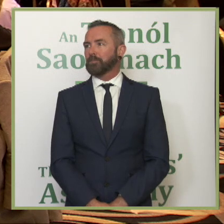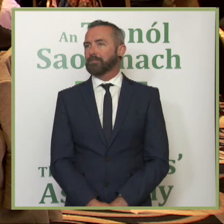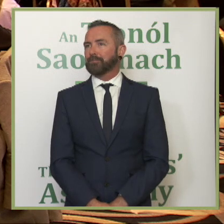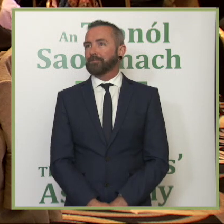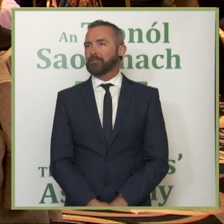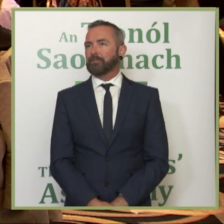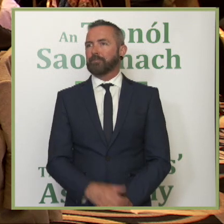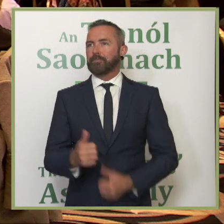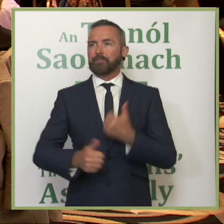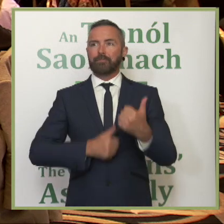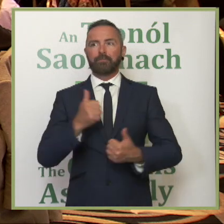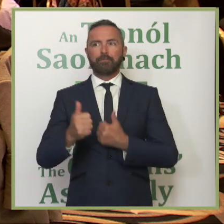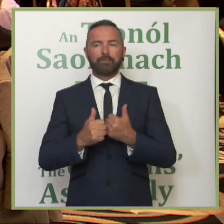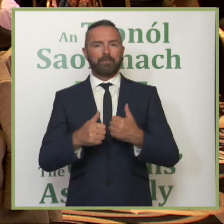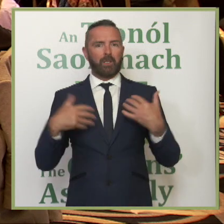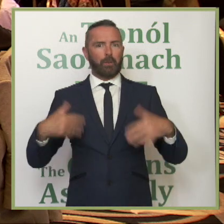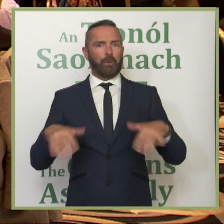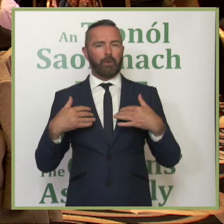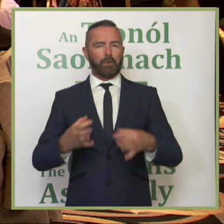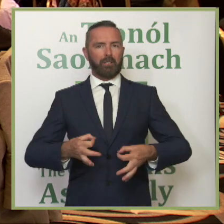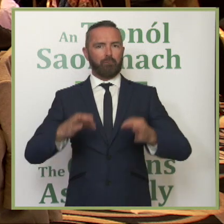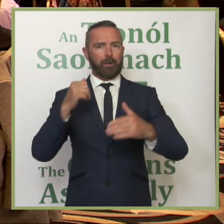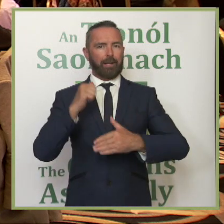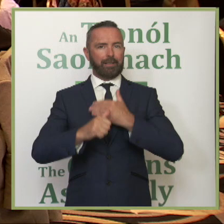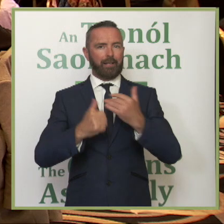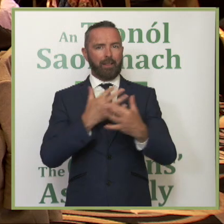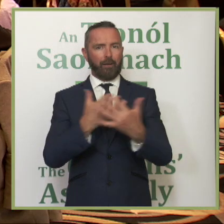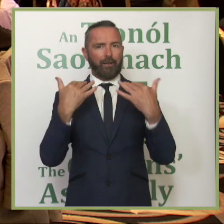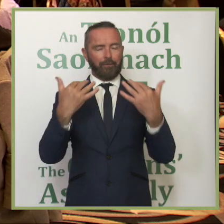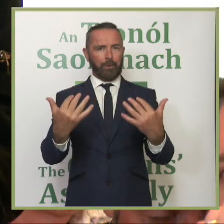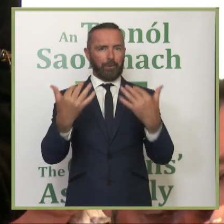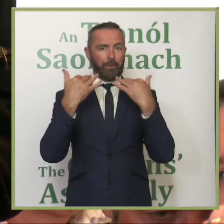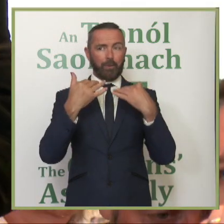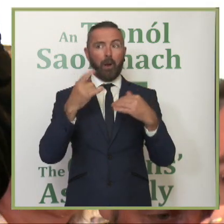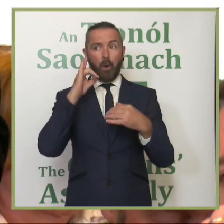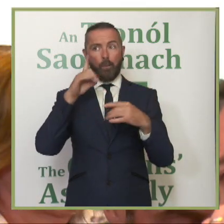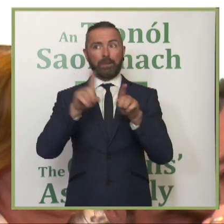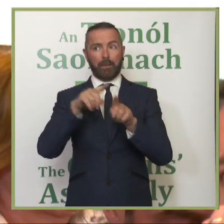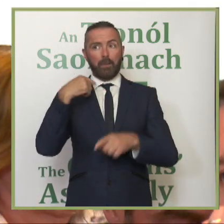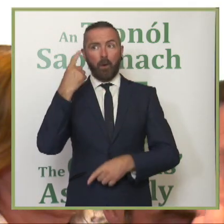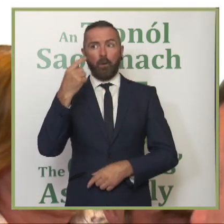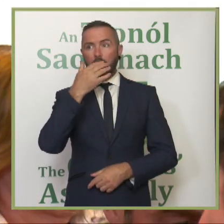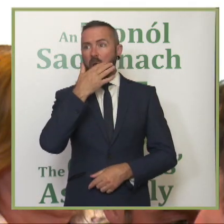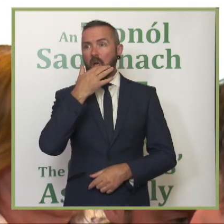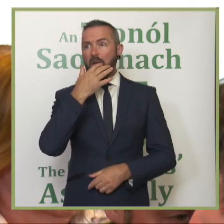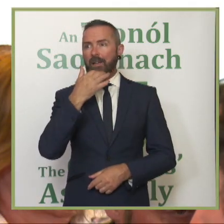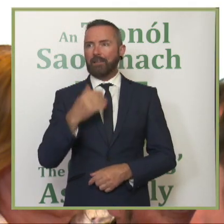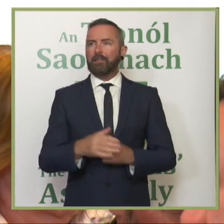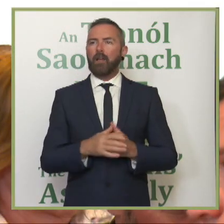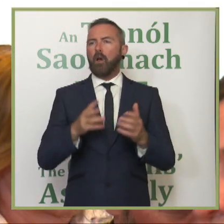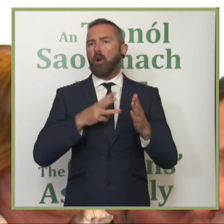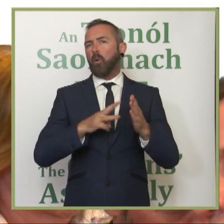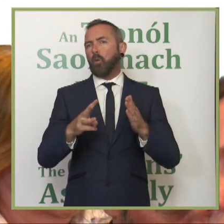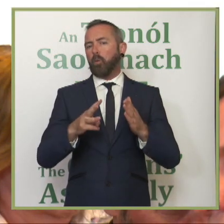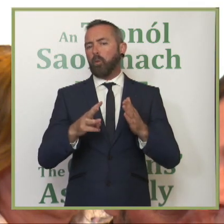Hi, yeah, it's been a very enlightening day, all right, so hopefully more of the same tomorrow. We were kind of talking when